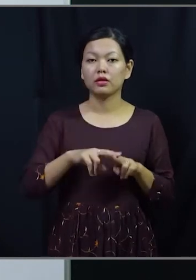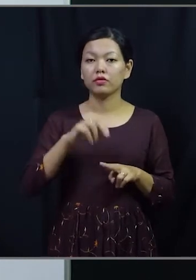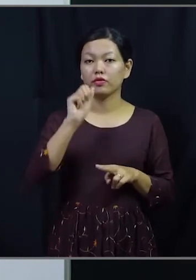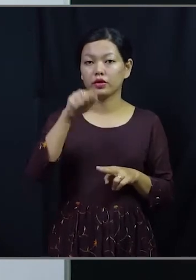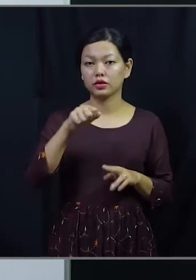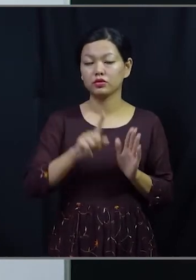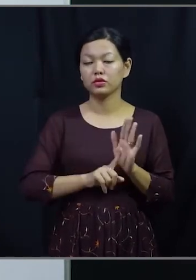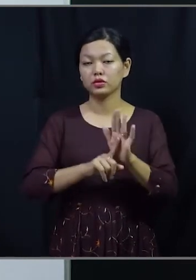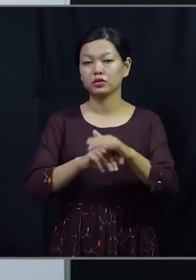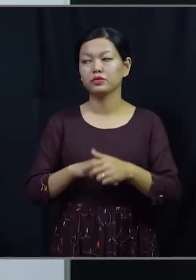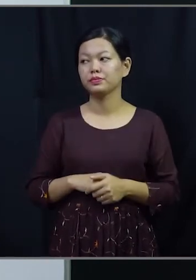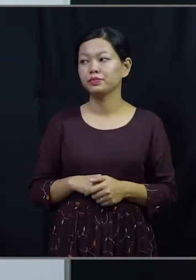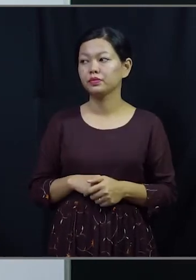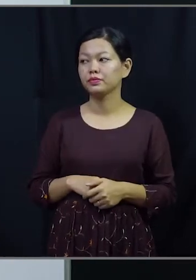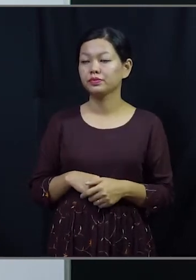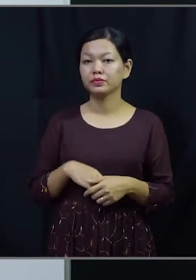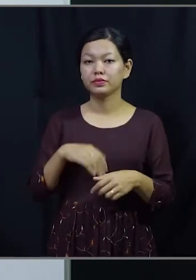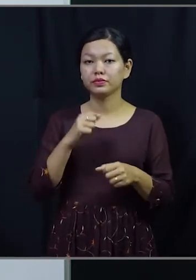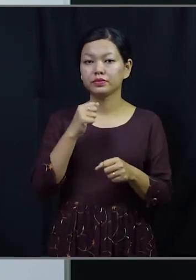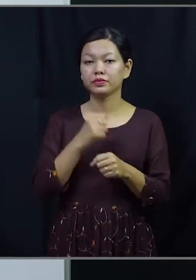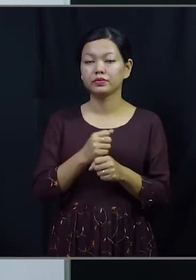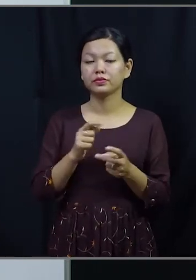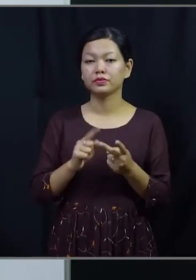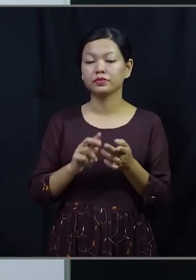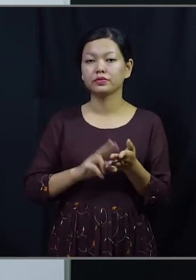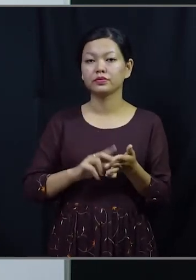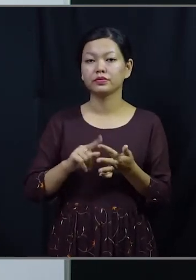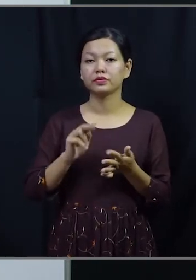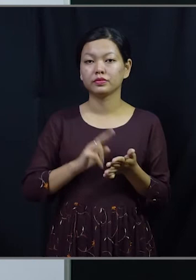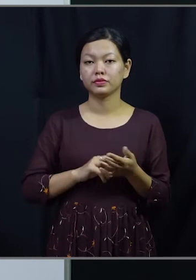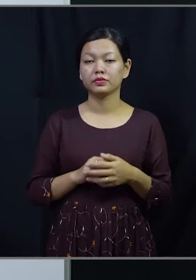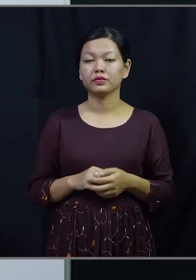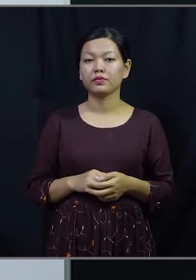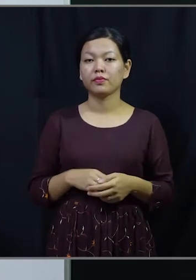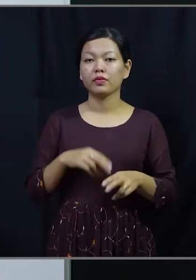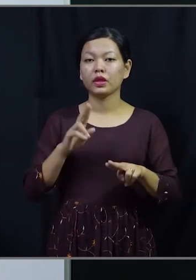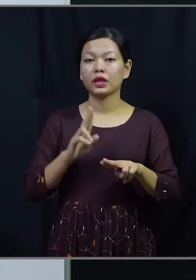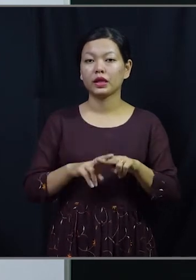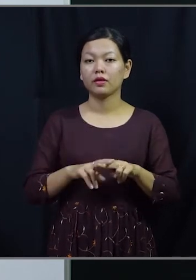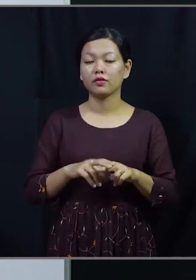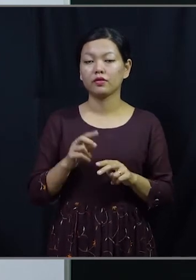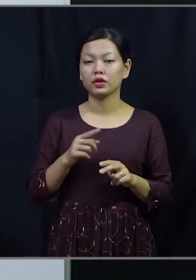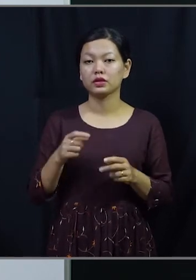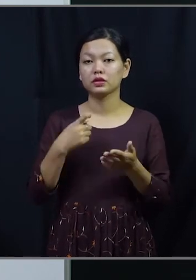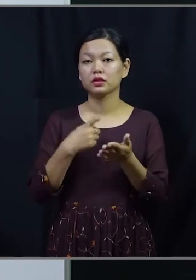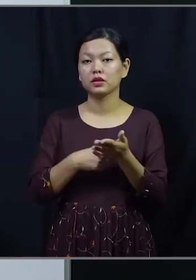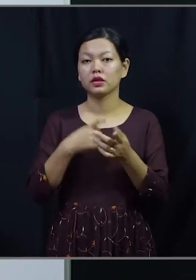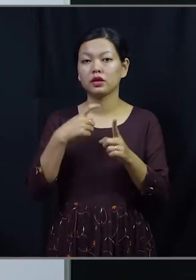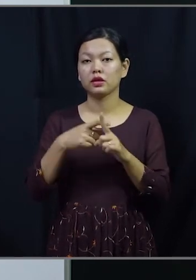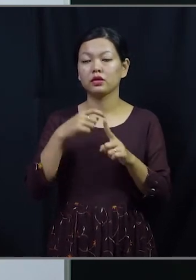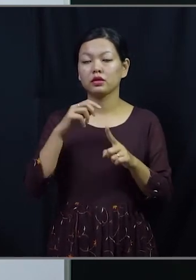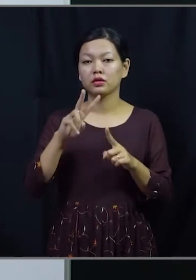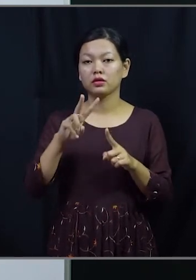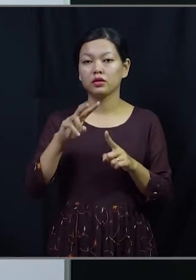also. Okay, so given F function from R plus to 4